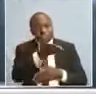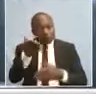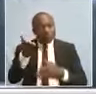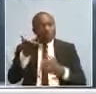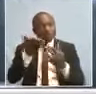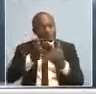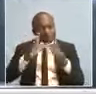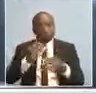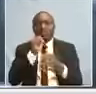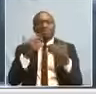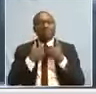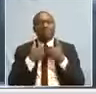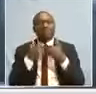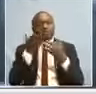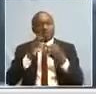had no share value?